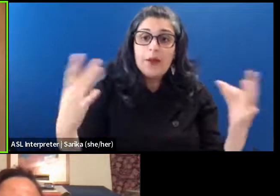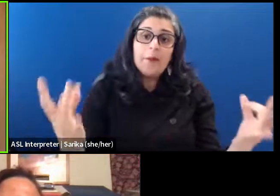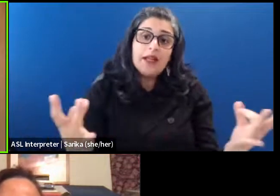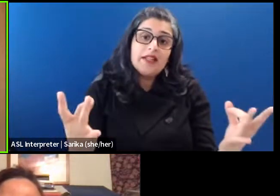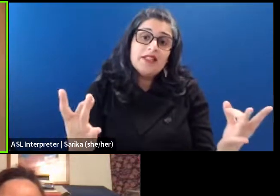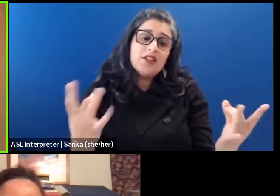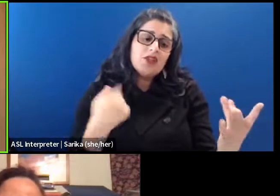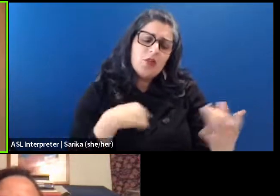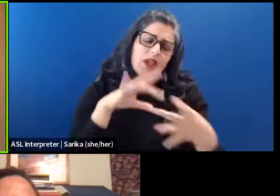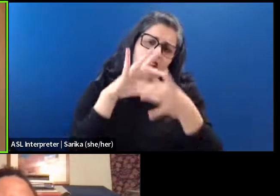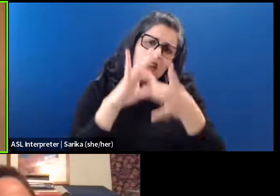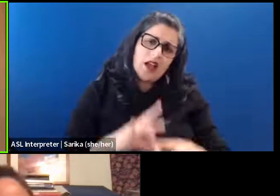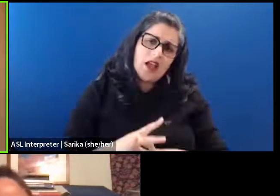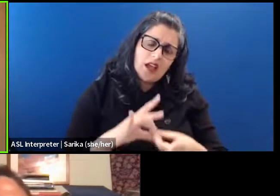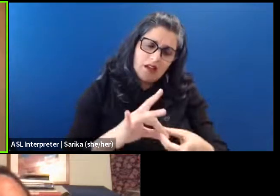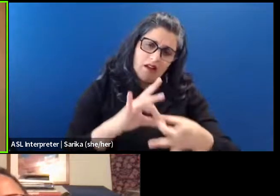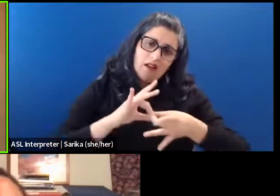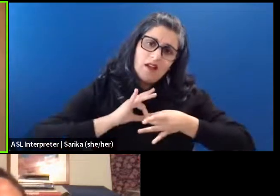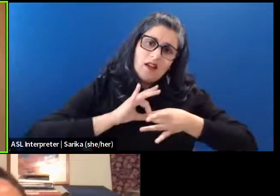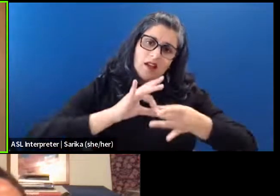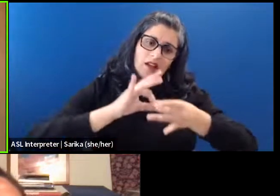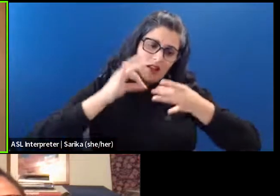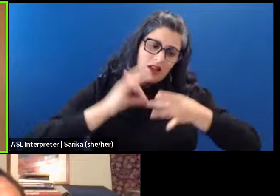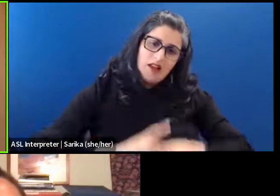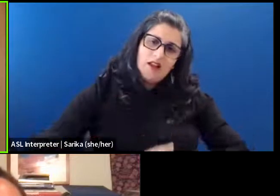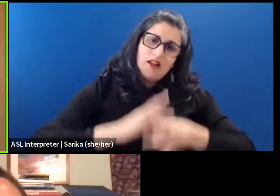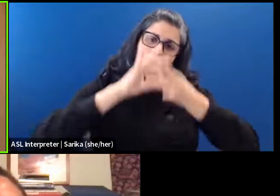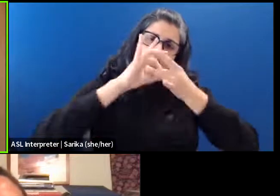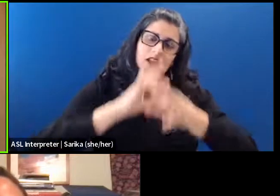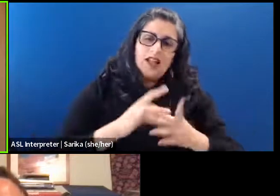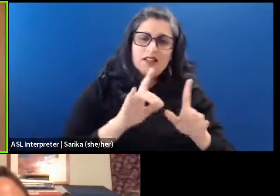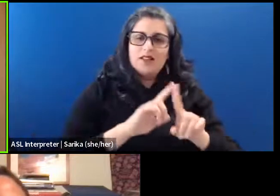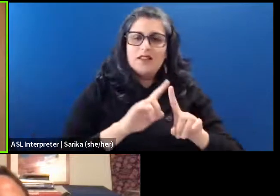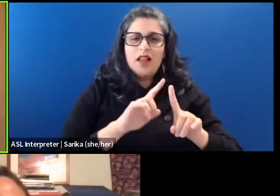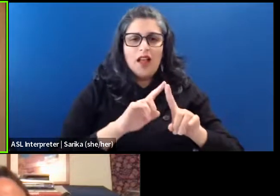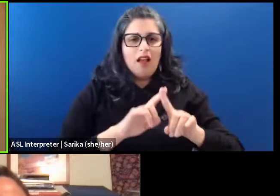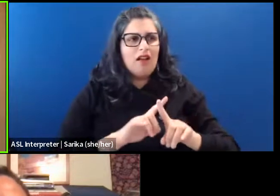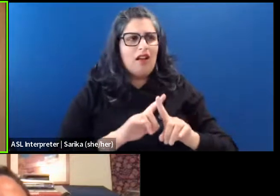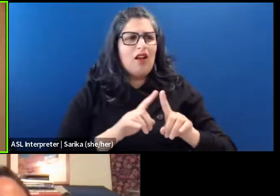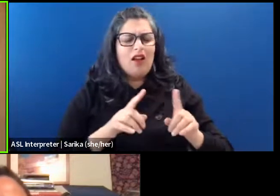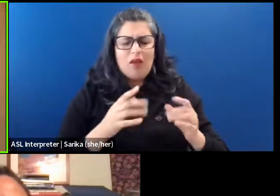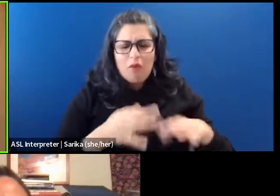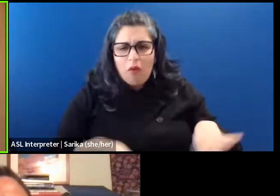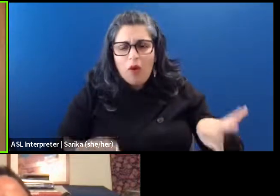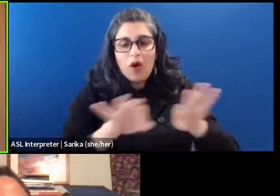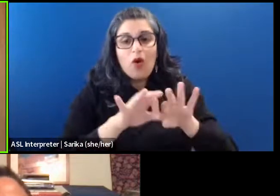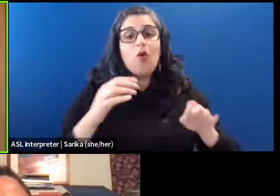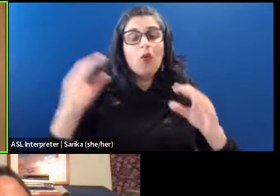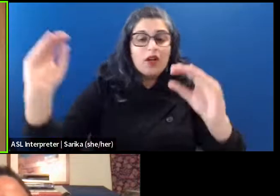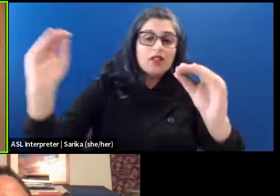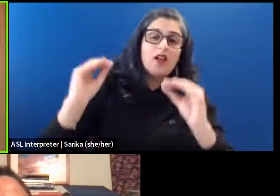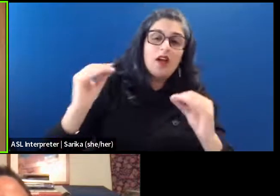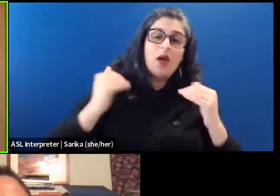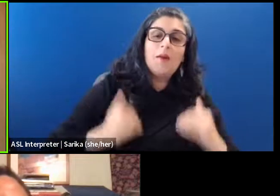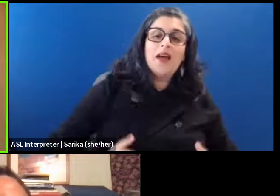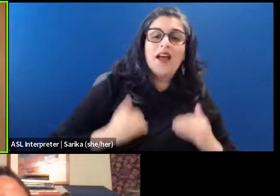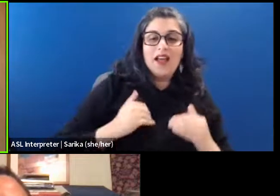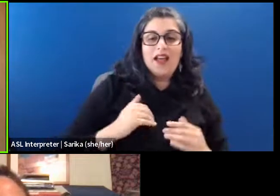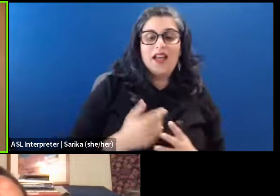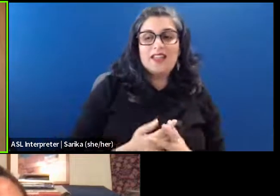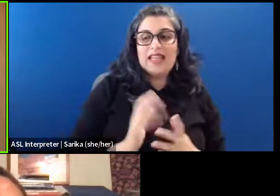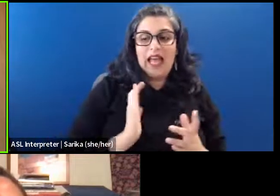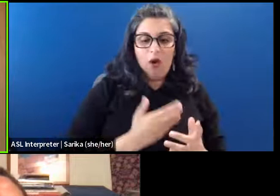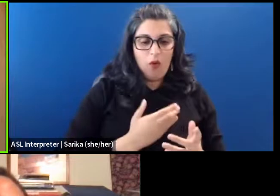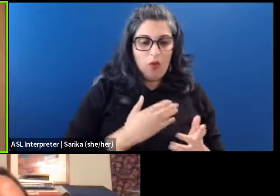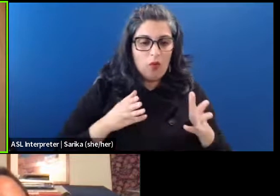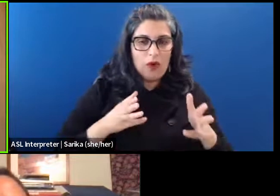our bodies in ways that are so important. And, you know, really what we're taught is that our body is our vehicle for liberation.